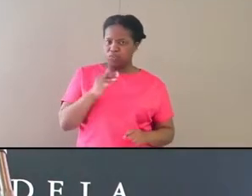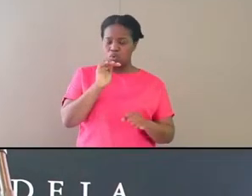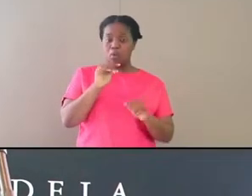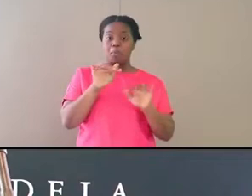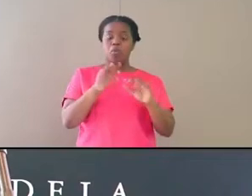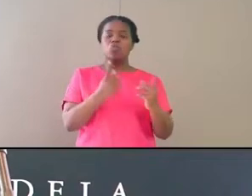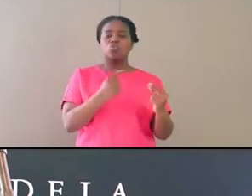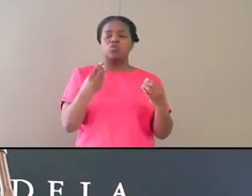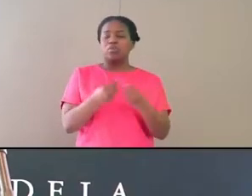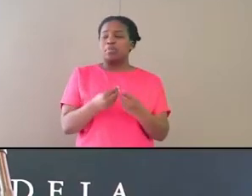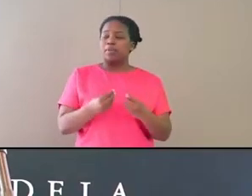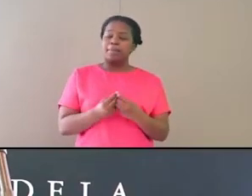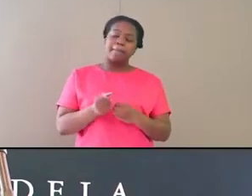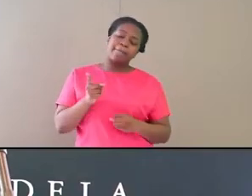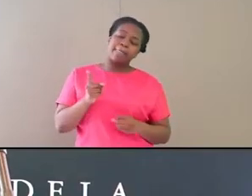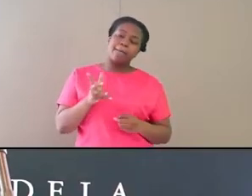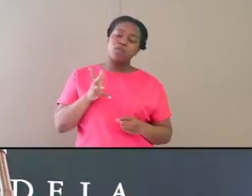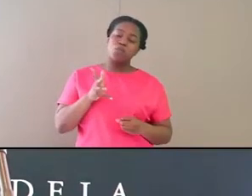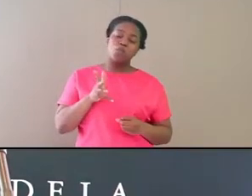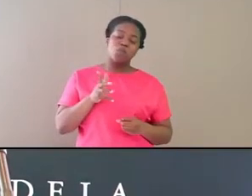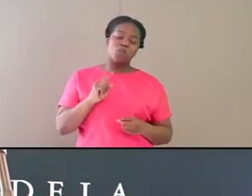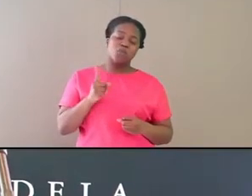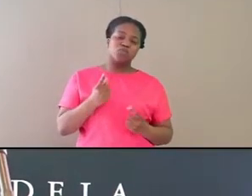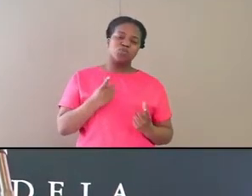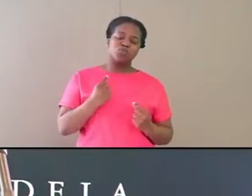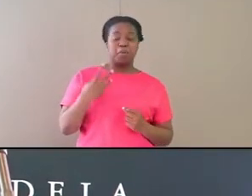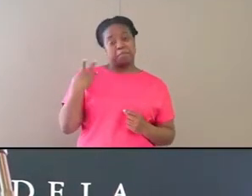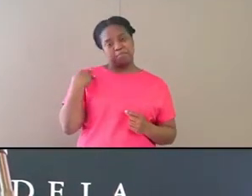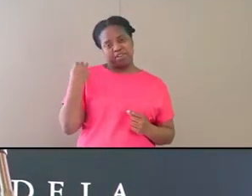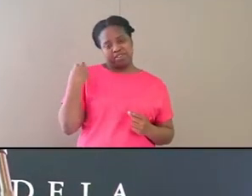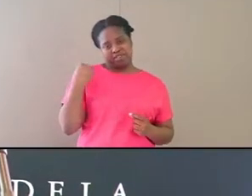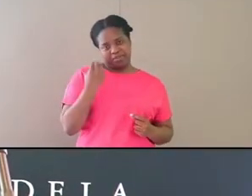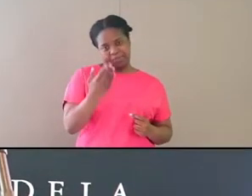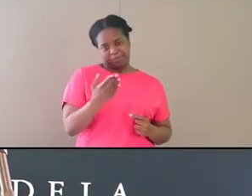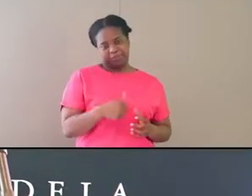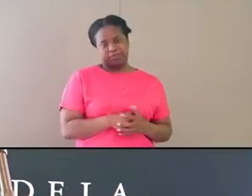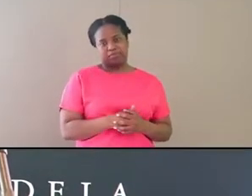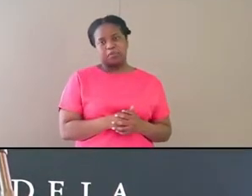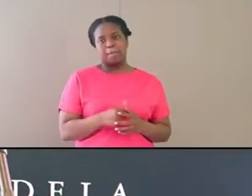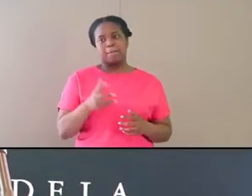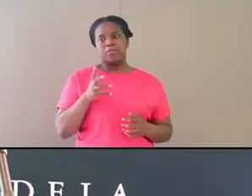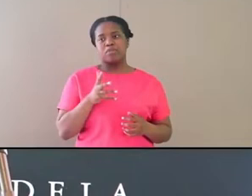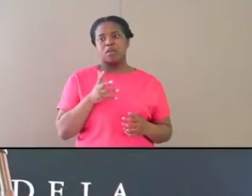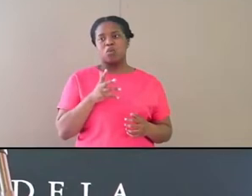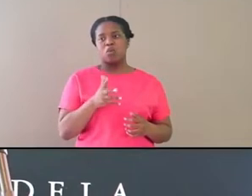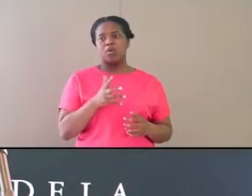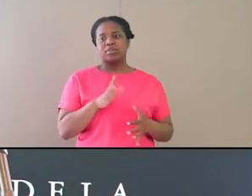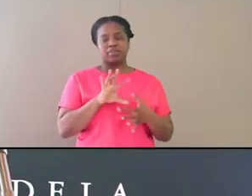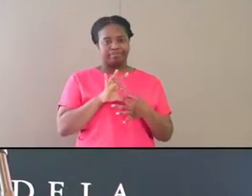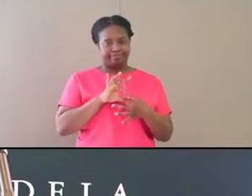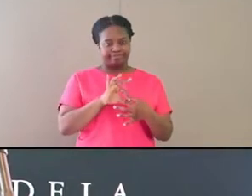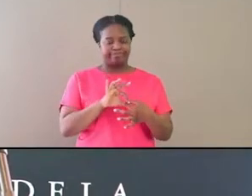You know, Mastura, one thing I want to do as Minister, I want to acknowledge those committed